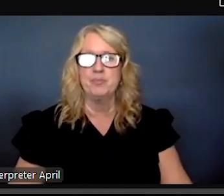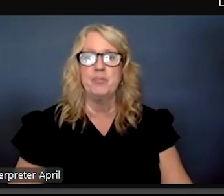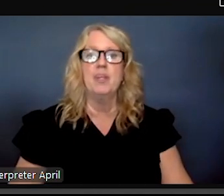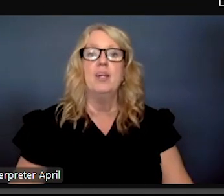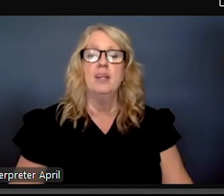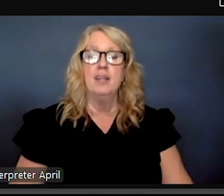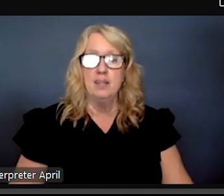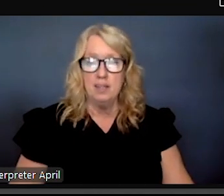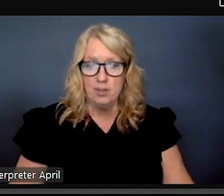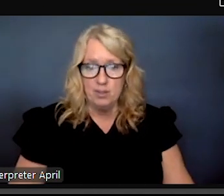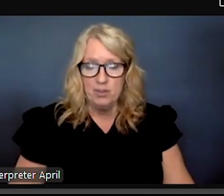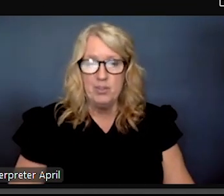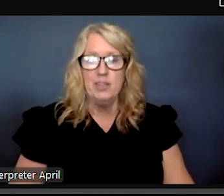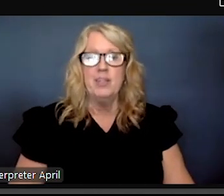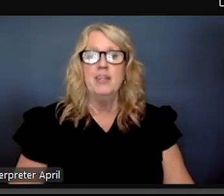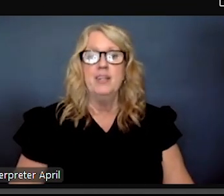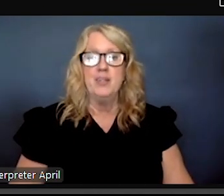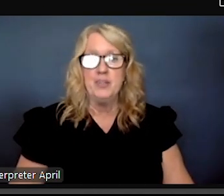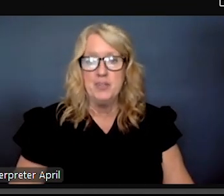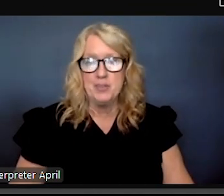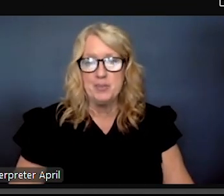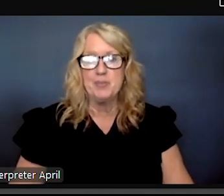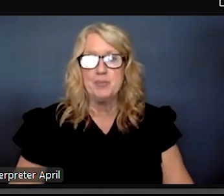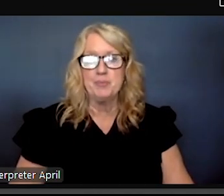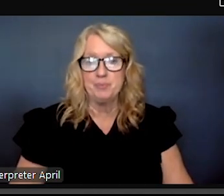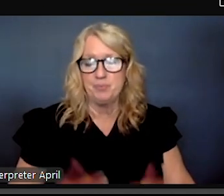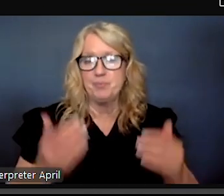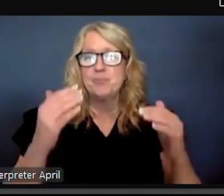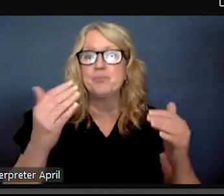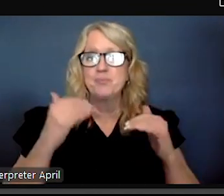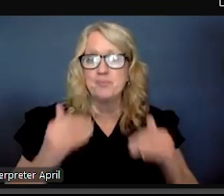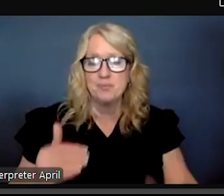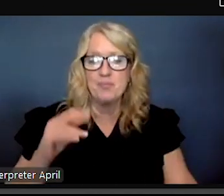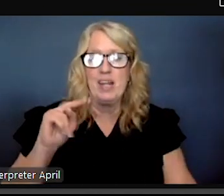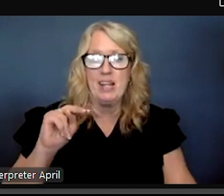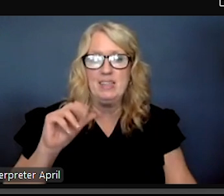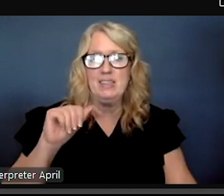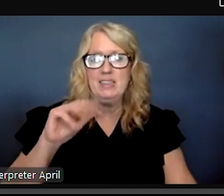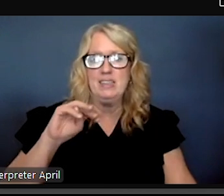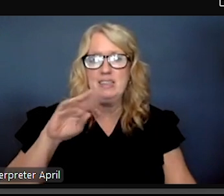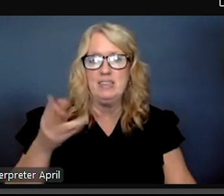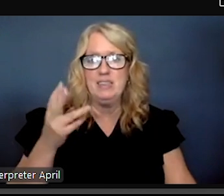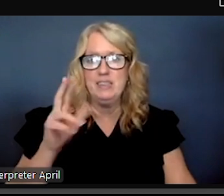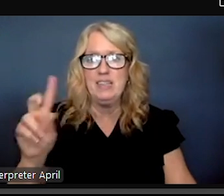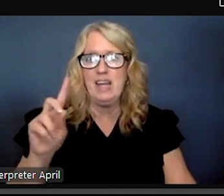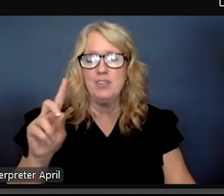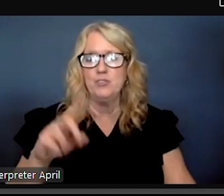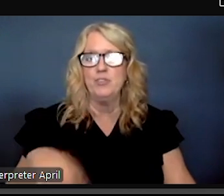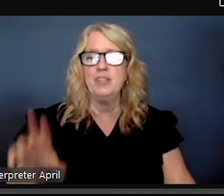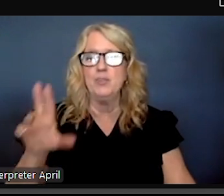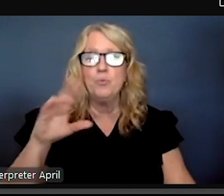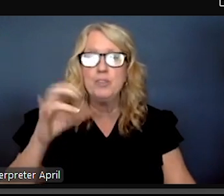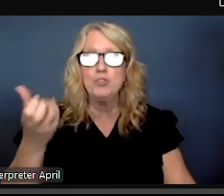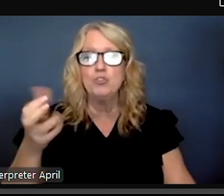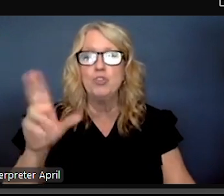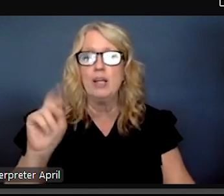Okay, next up, we have the Nashville update with Justin Vogt.